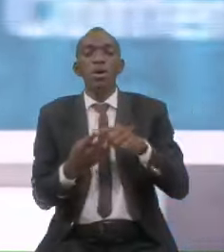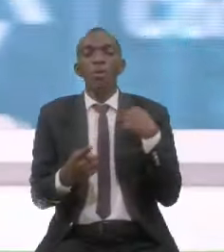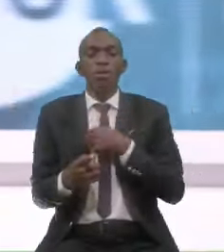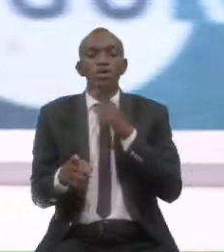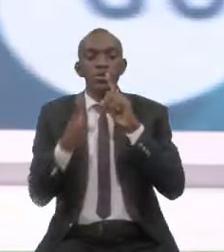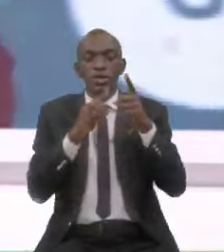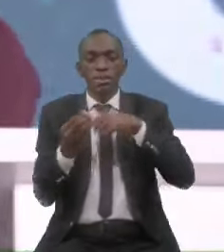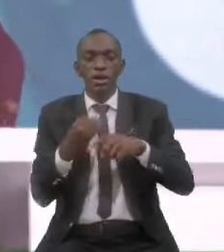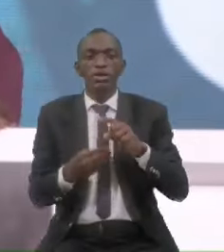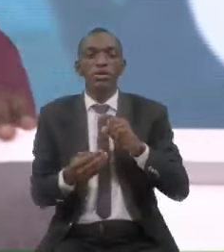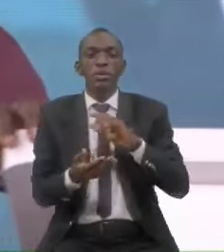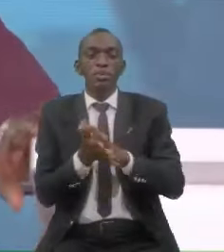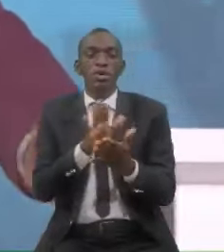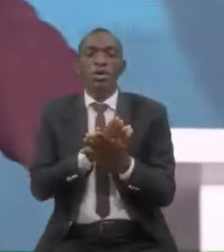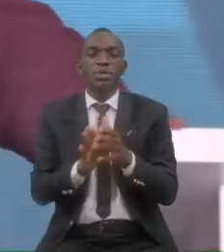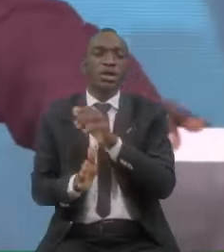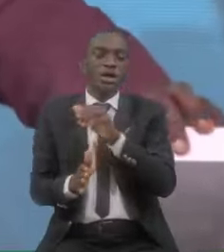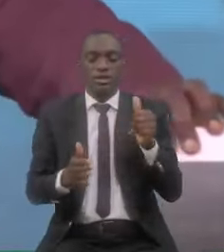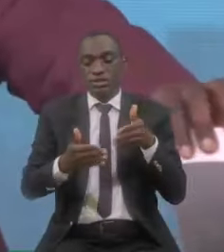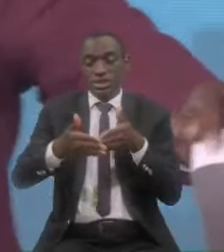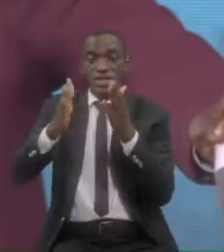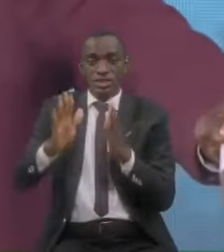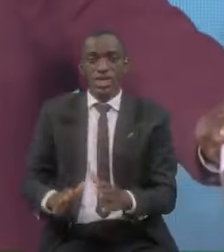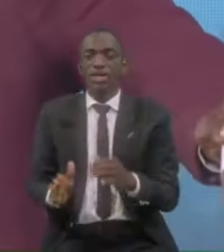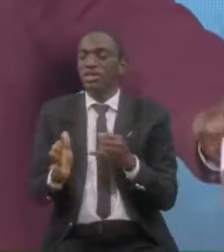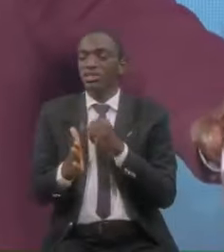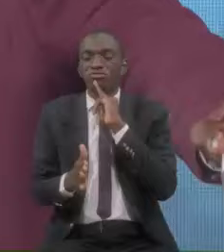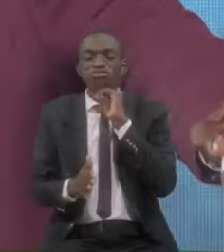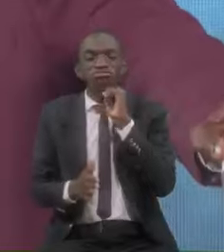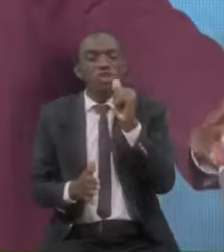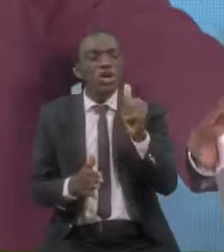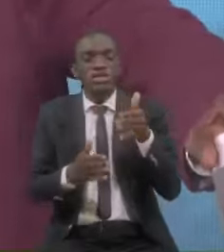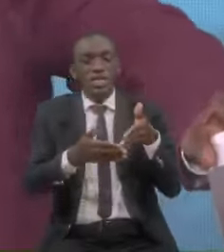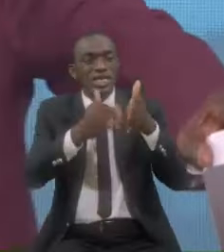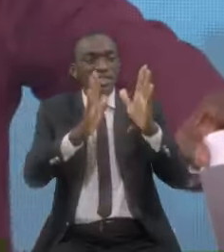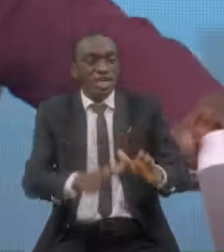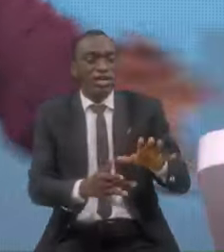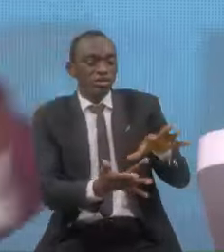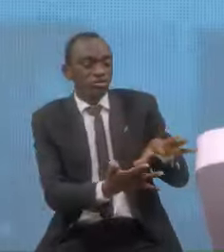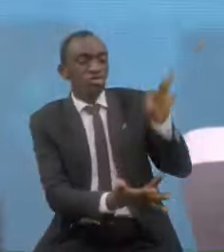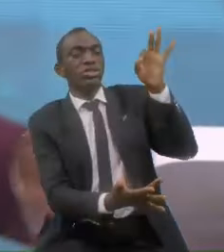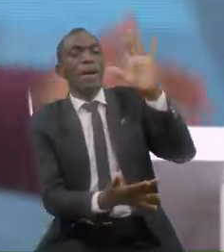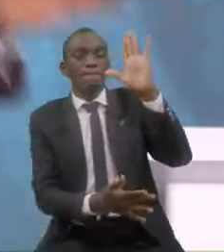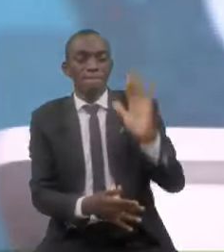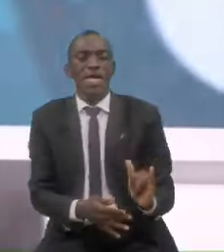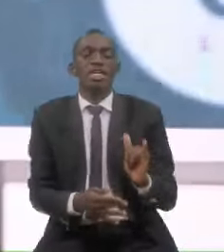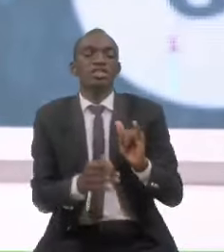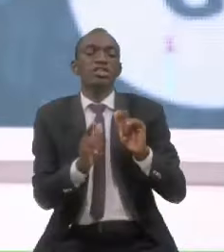an overseer, it's not an overseer made by denominational leader.